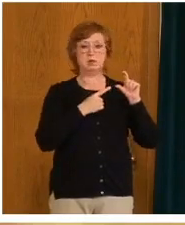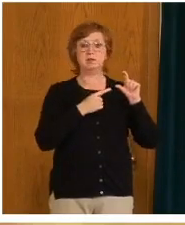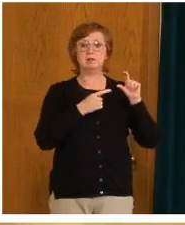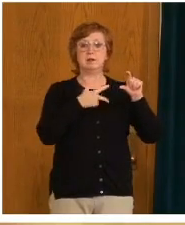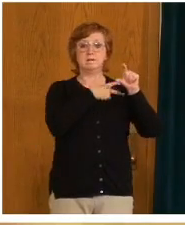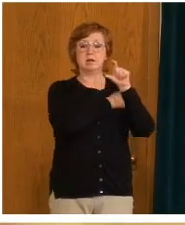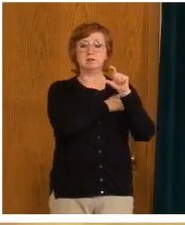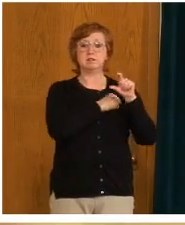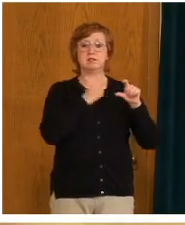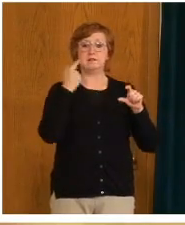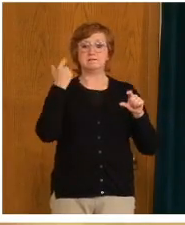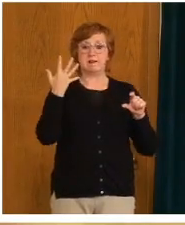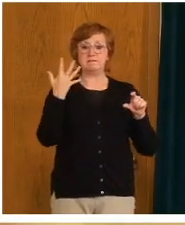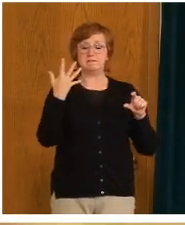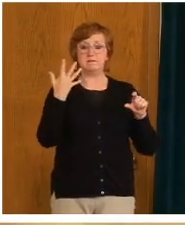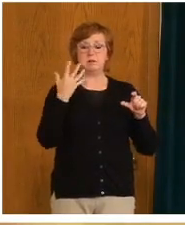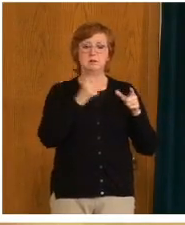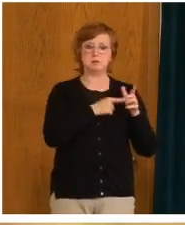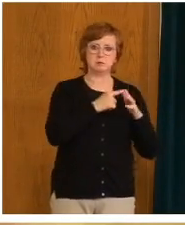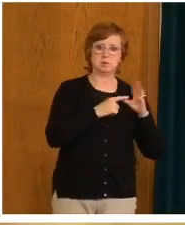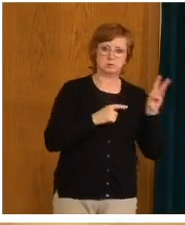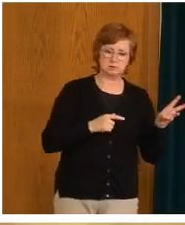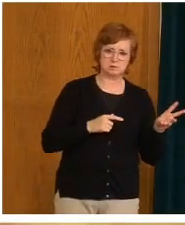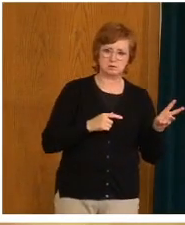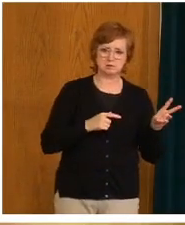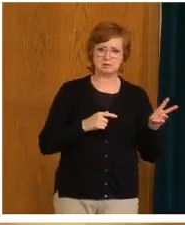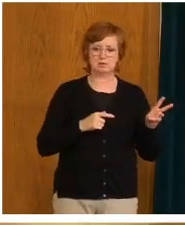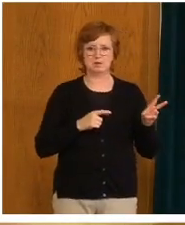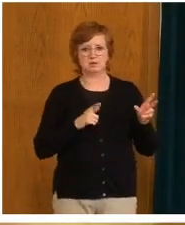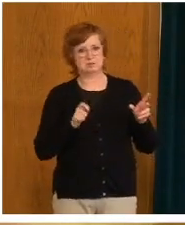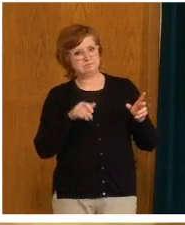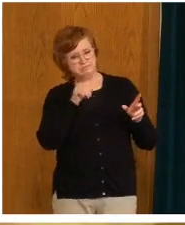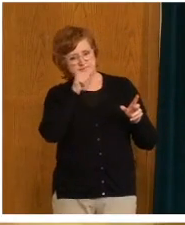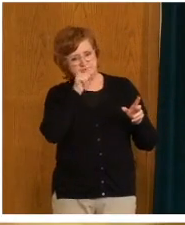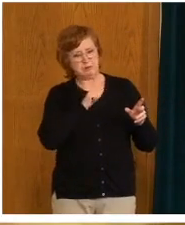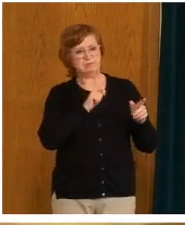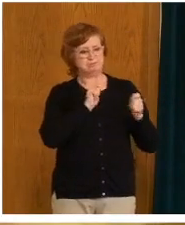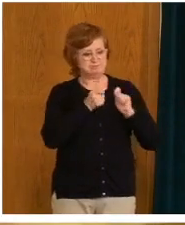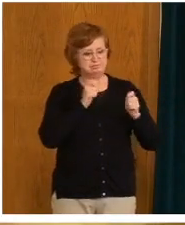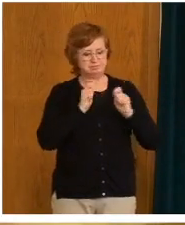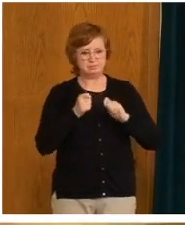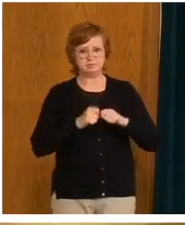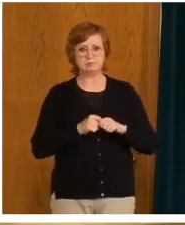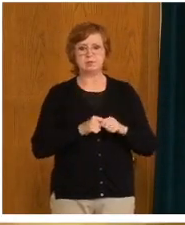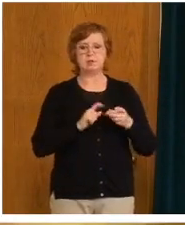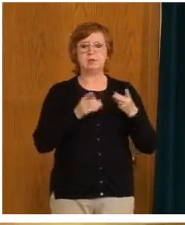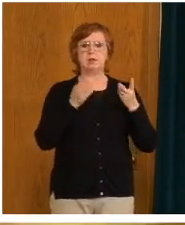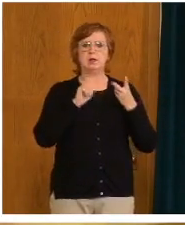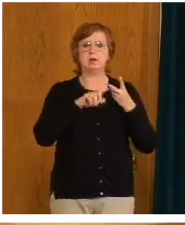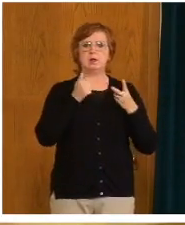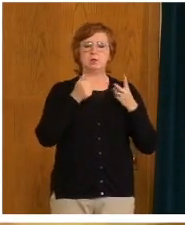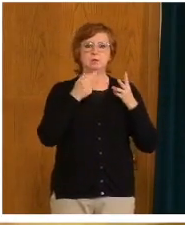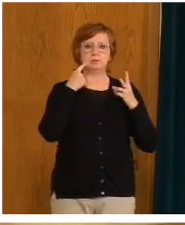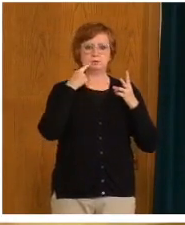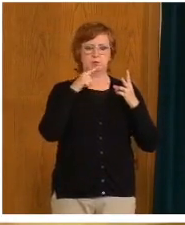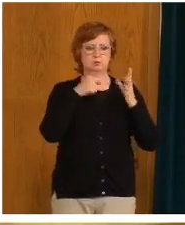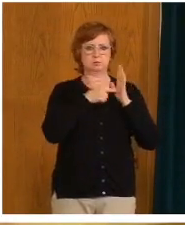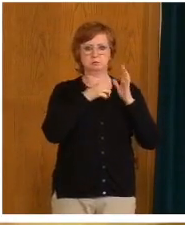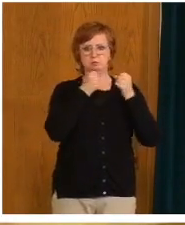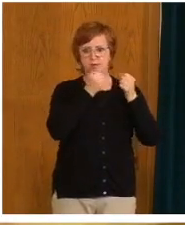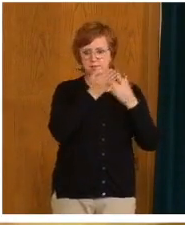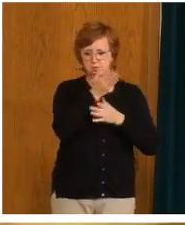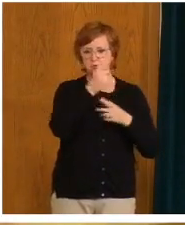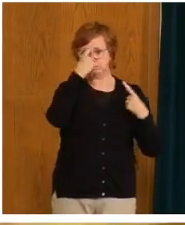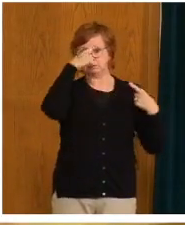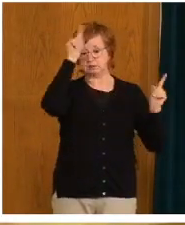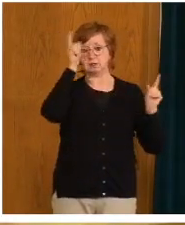these vaccines accessible to everyone. The drive-thrus most certainly have been successful in the province, and I think we would say that is